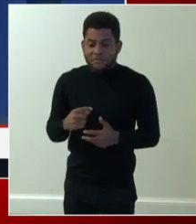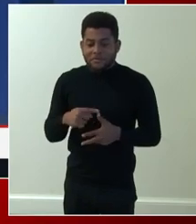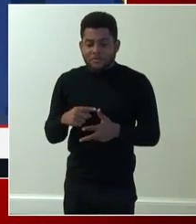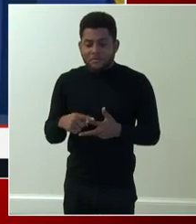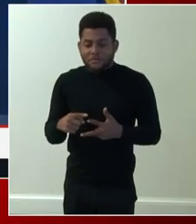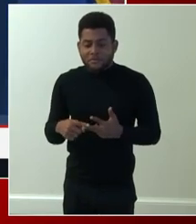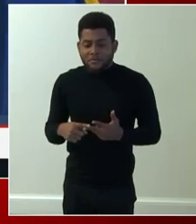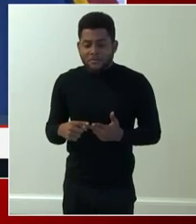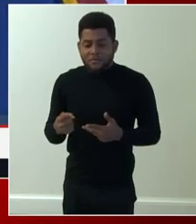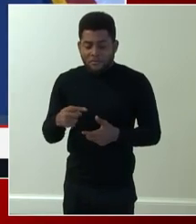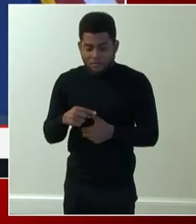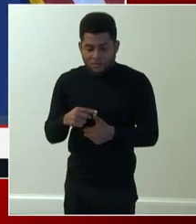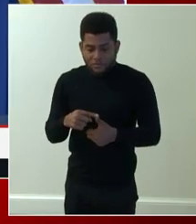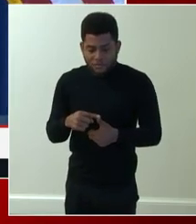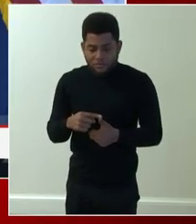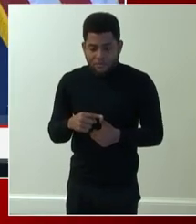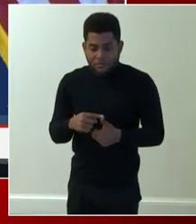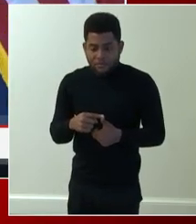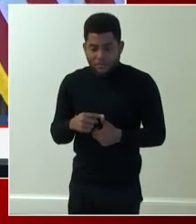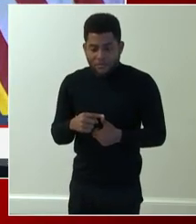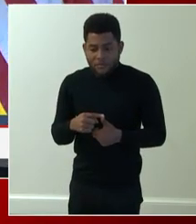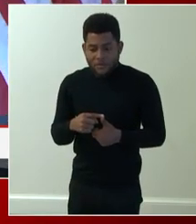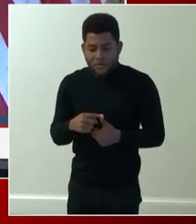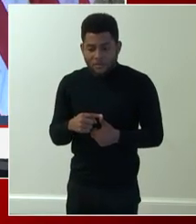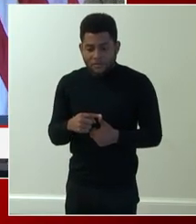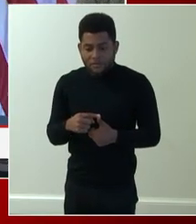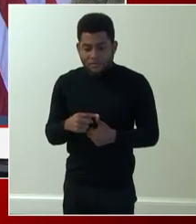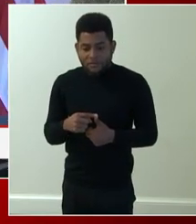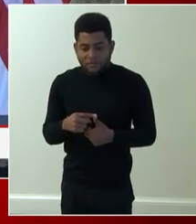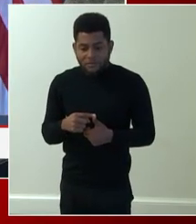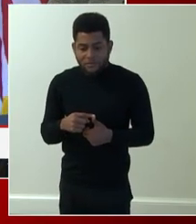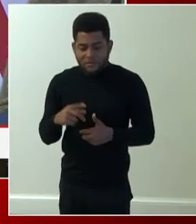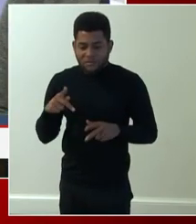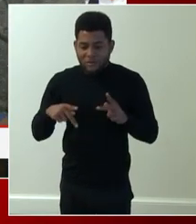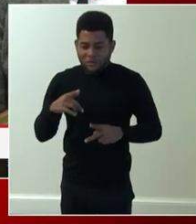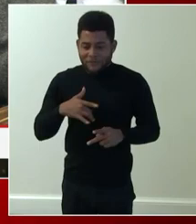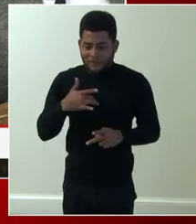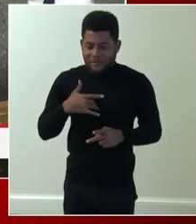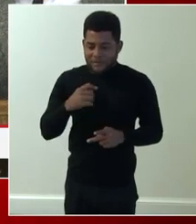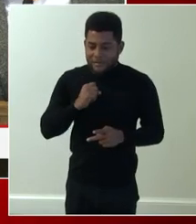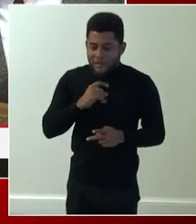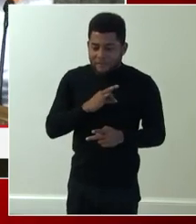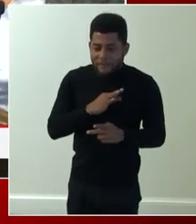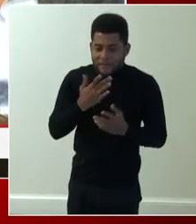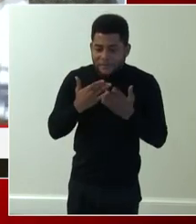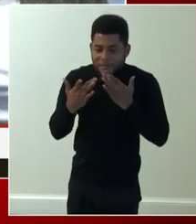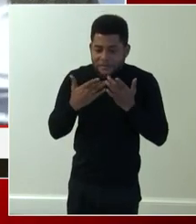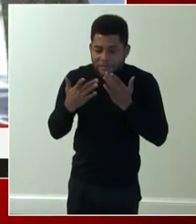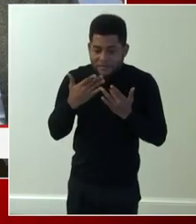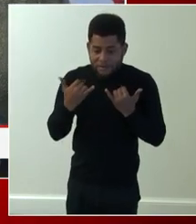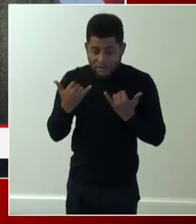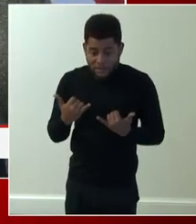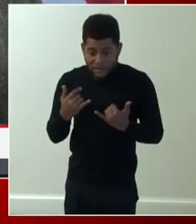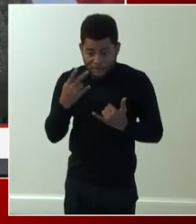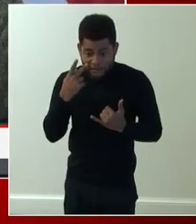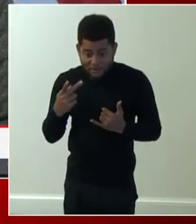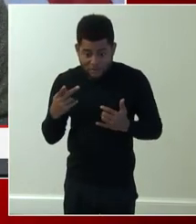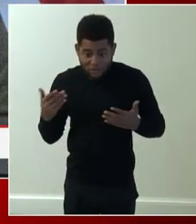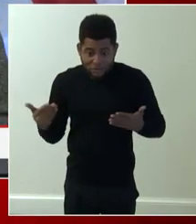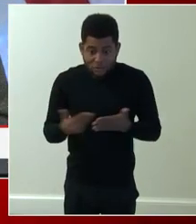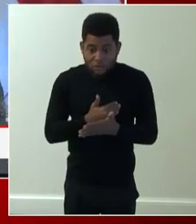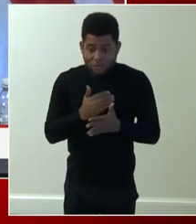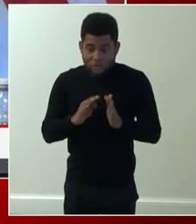been some concerns raised about DC Fire and EMS dealing with staffing shortages before, and now with the Omicron variant and the surge, that things are getting